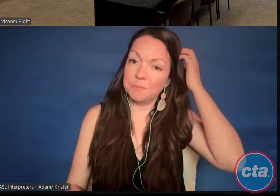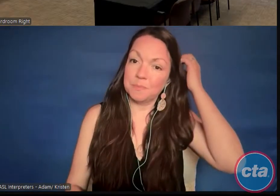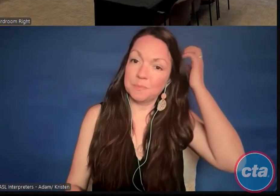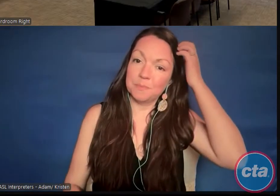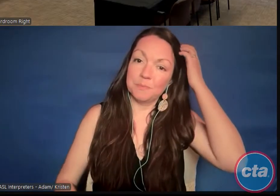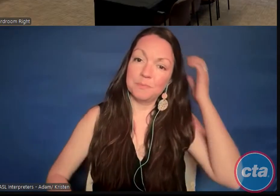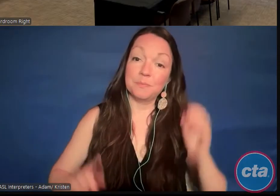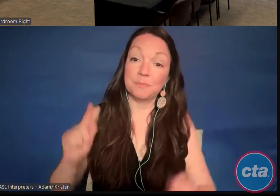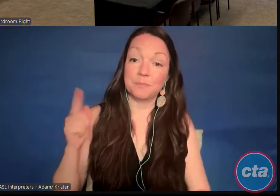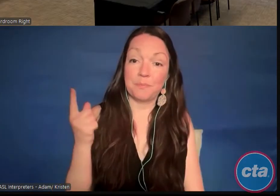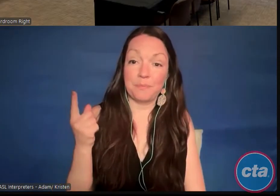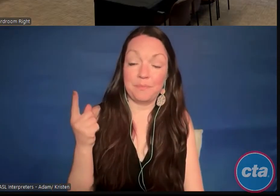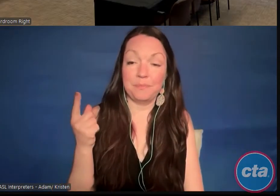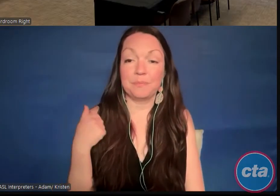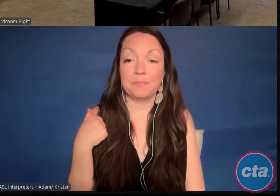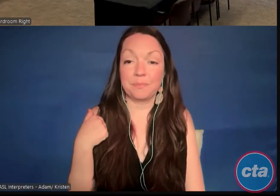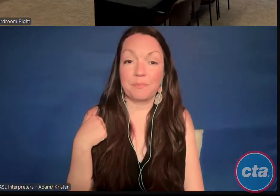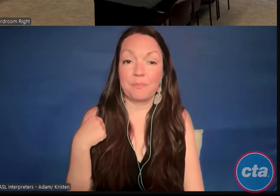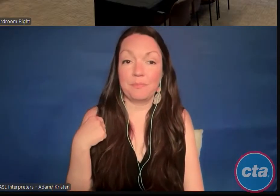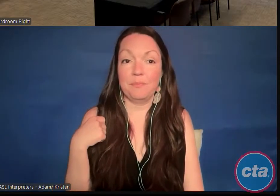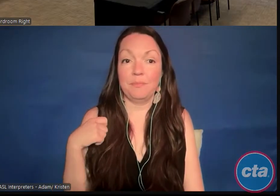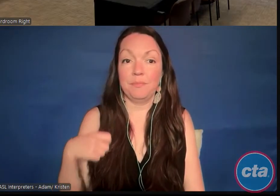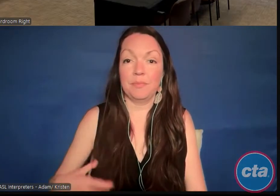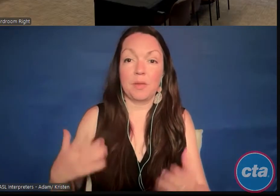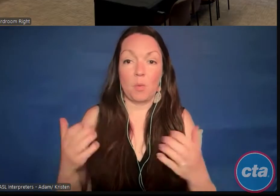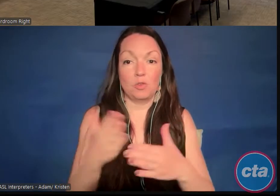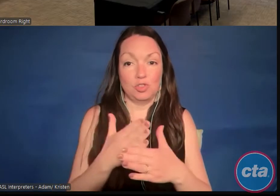First thing I wanted to share with you guys,